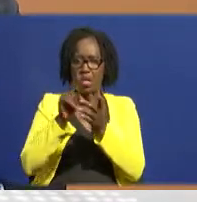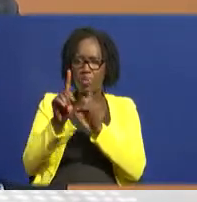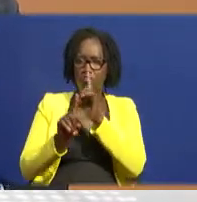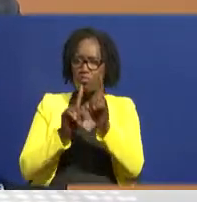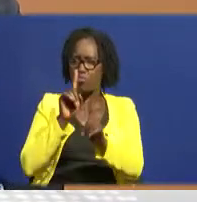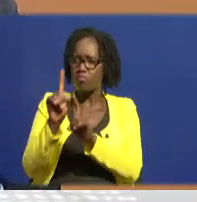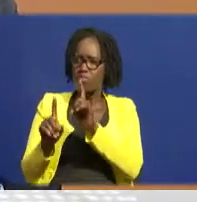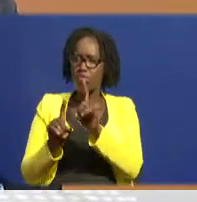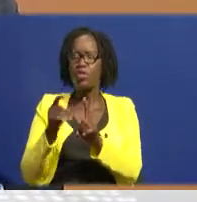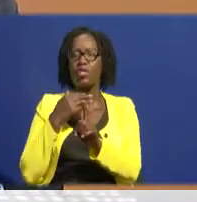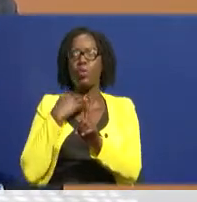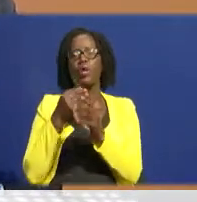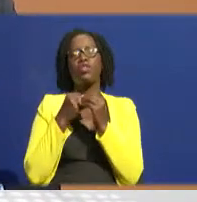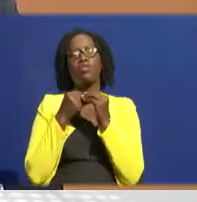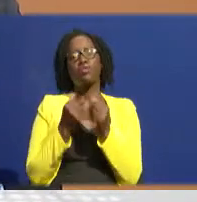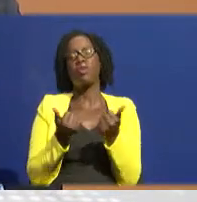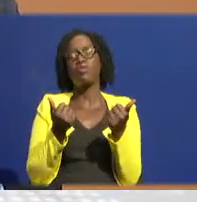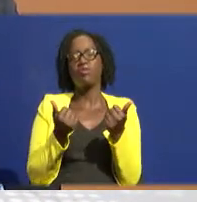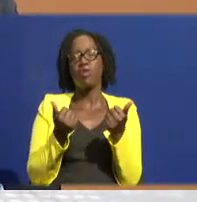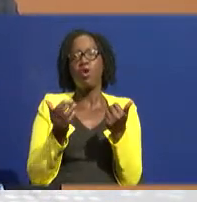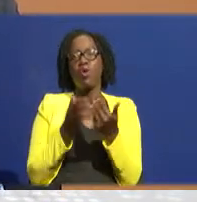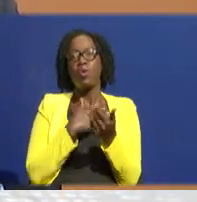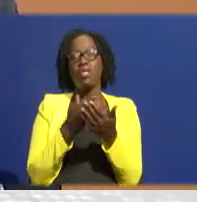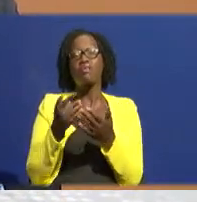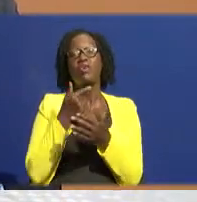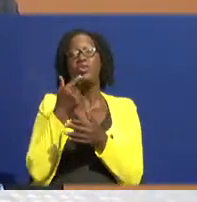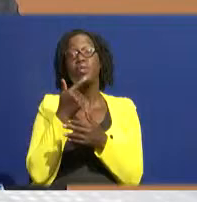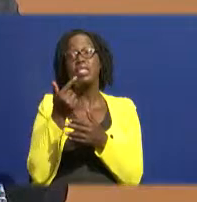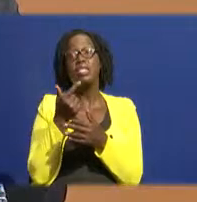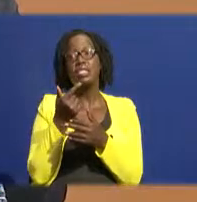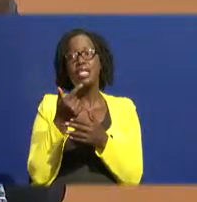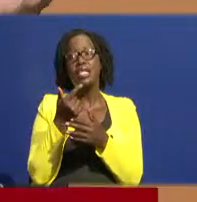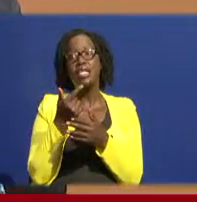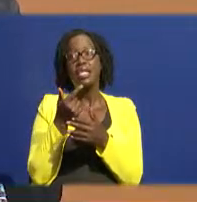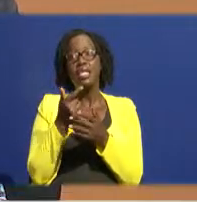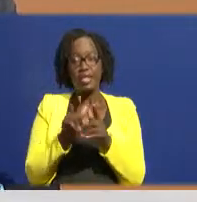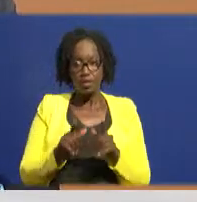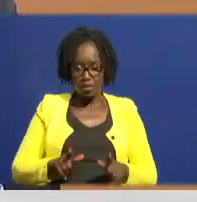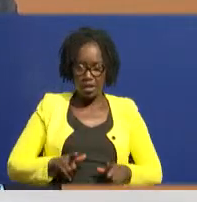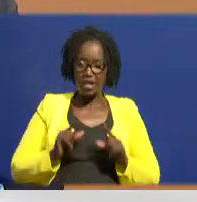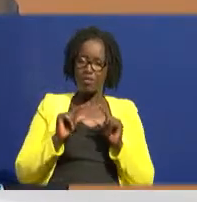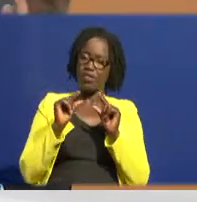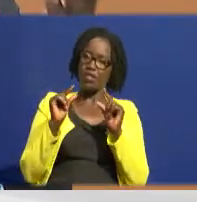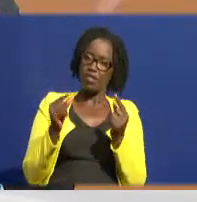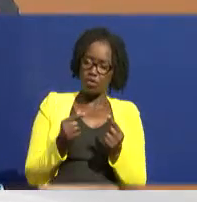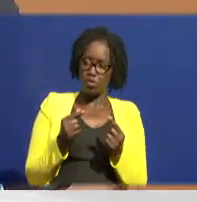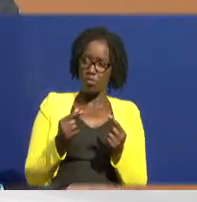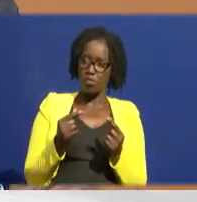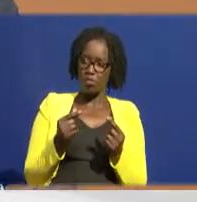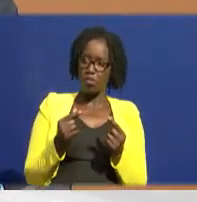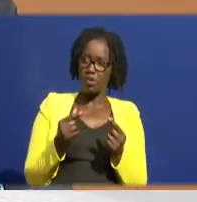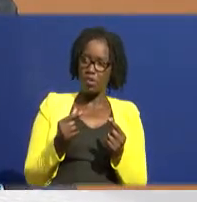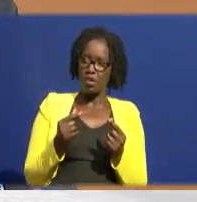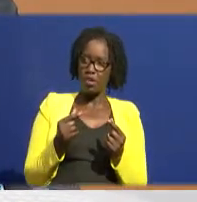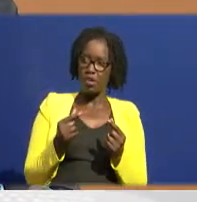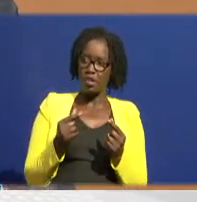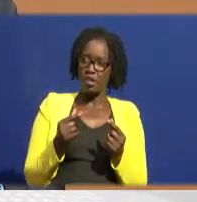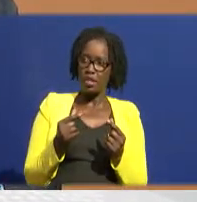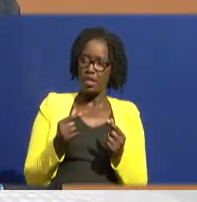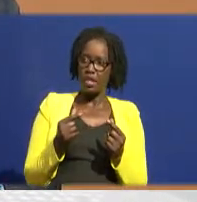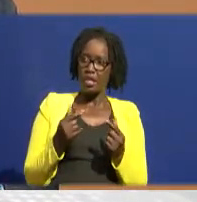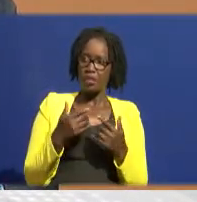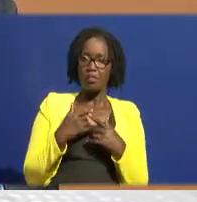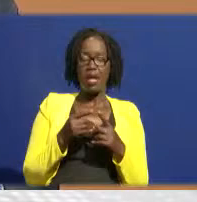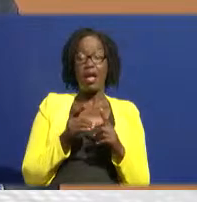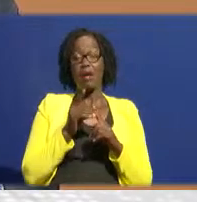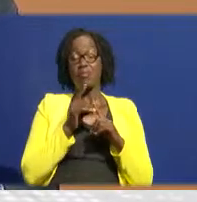that they want addressed. And whatever you're saying was actually alive, even in the group. A girl tells you, know what? I have been